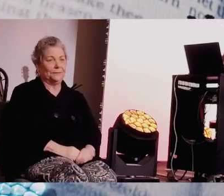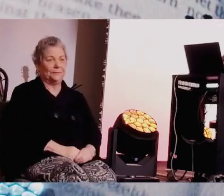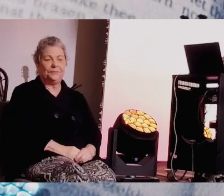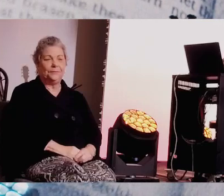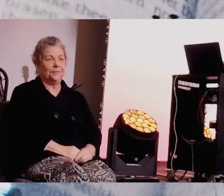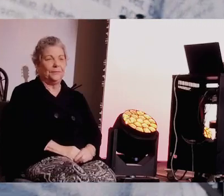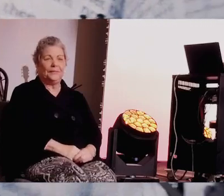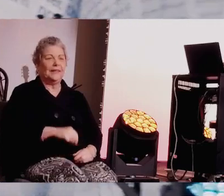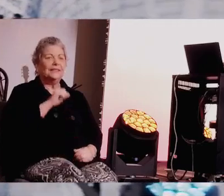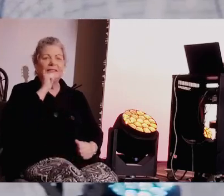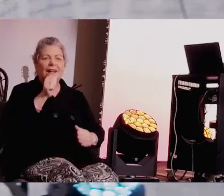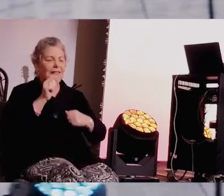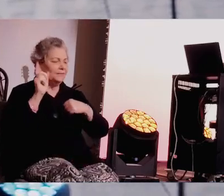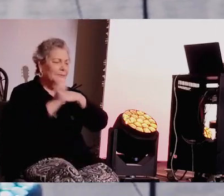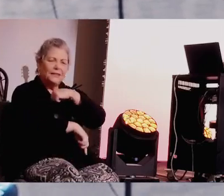It's not a condemnation,